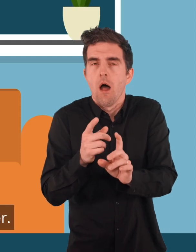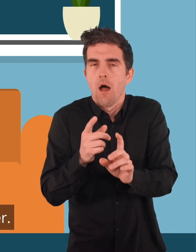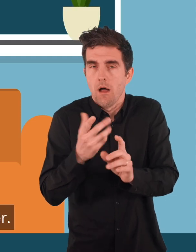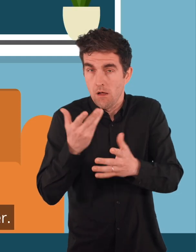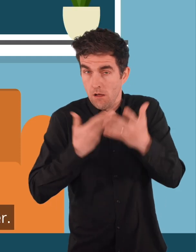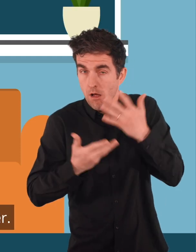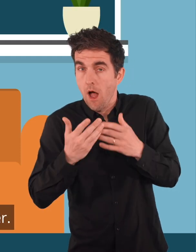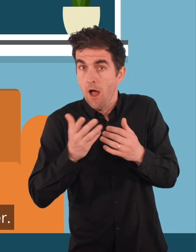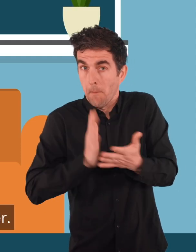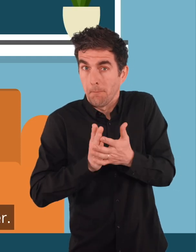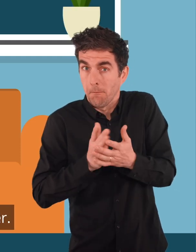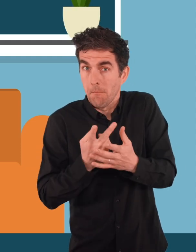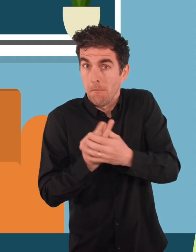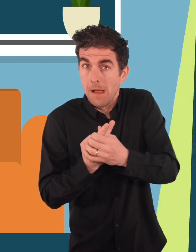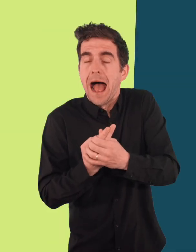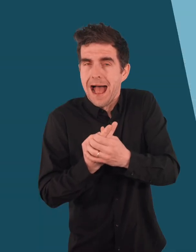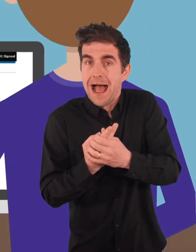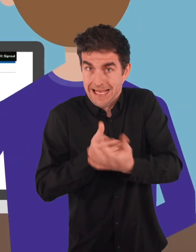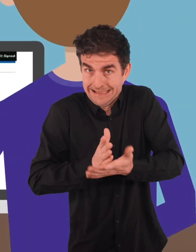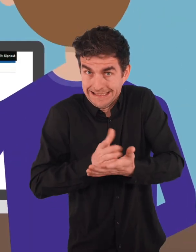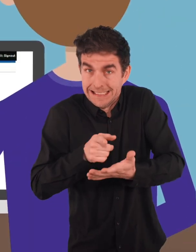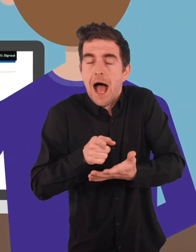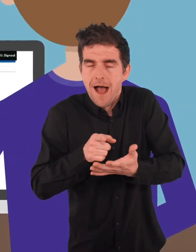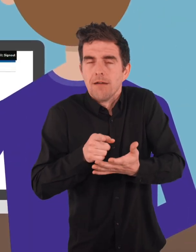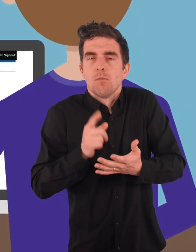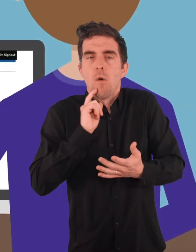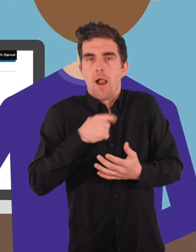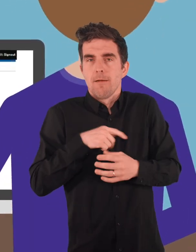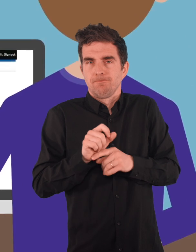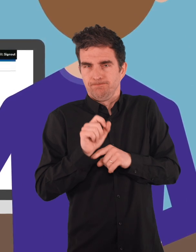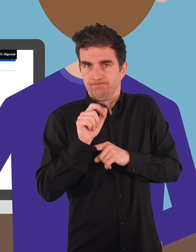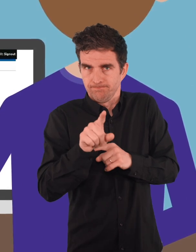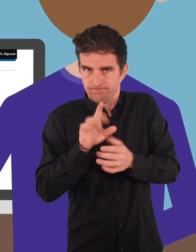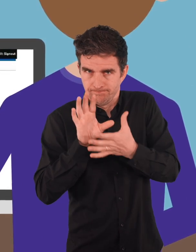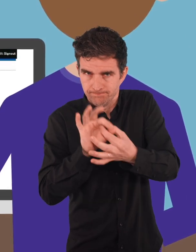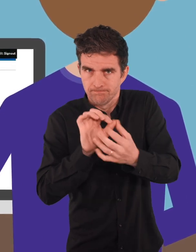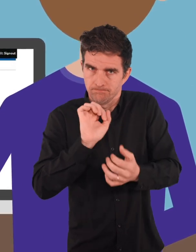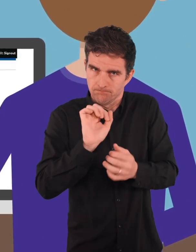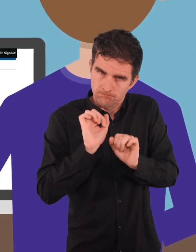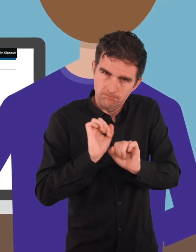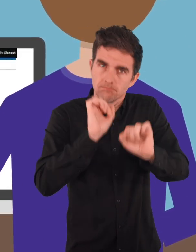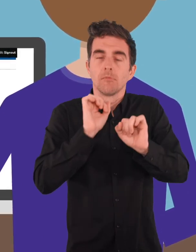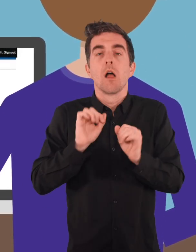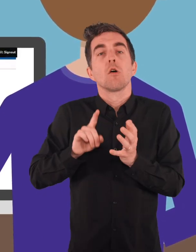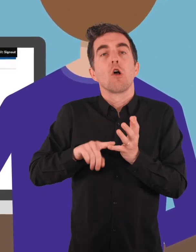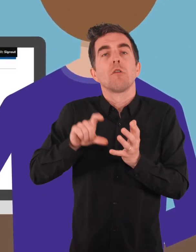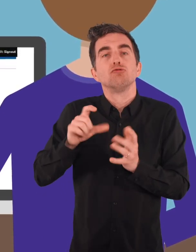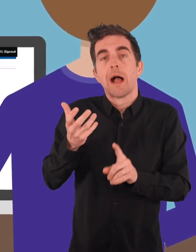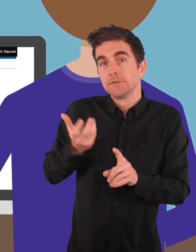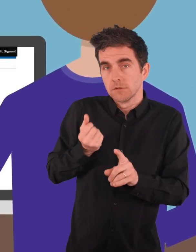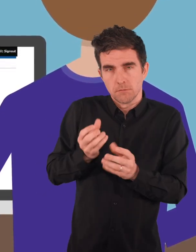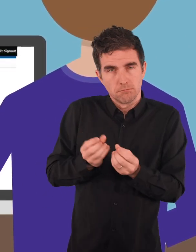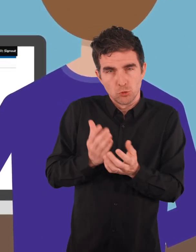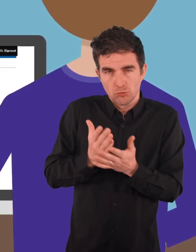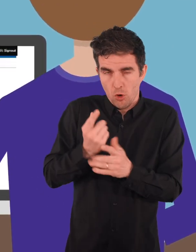whether you are living with a partner. If you are living with a partner, your individual universal credit claims will be linked to